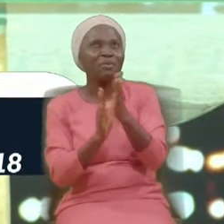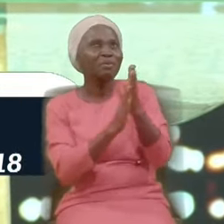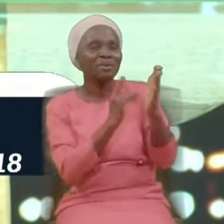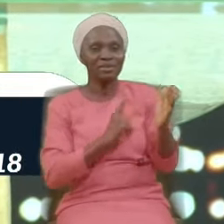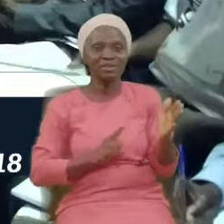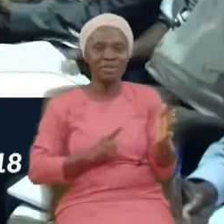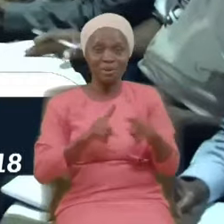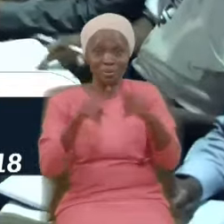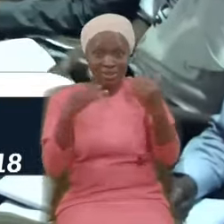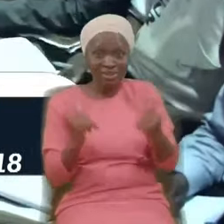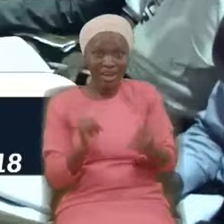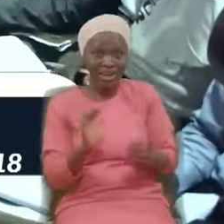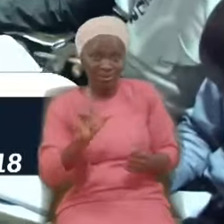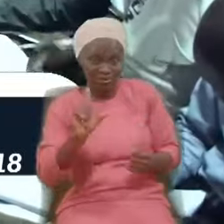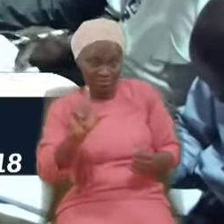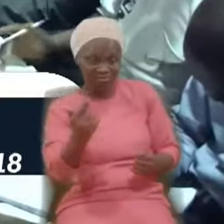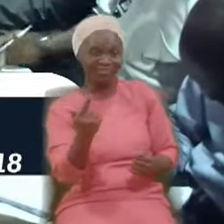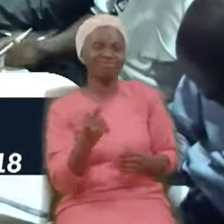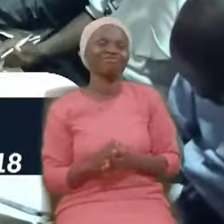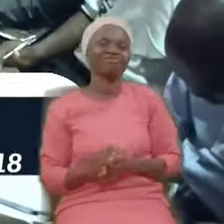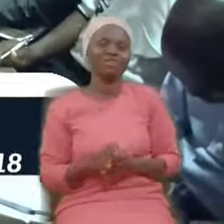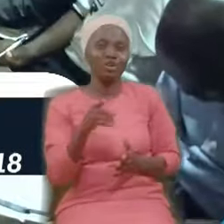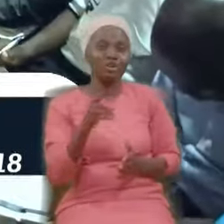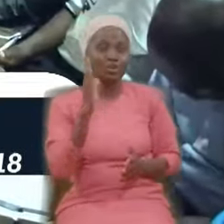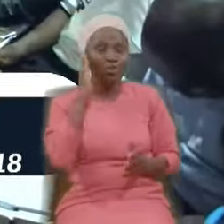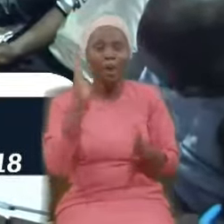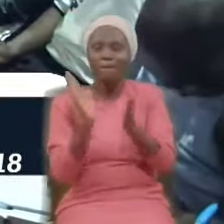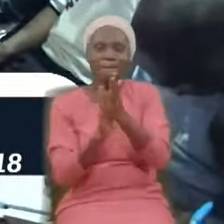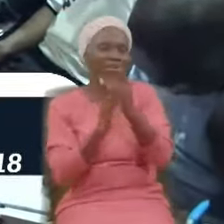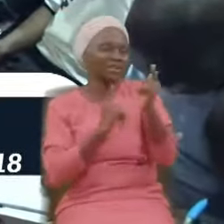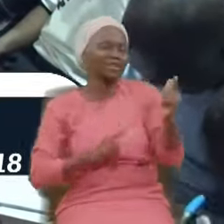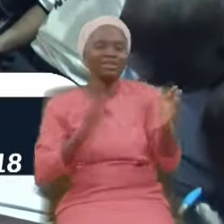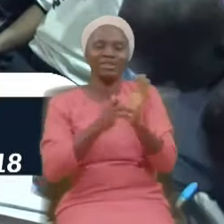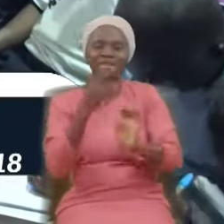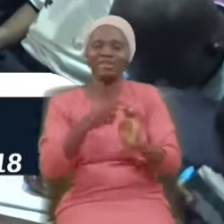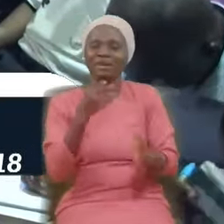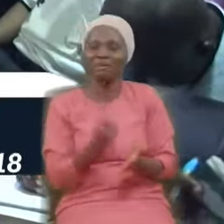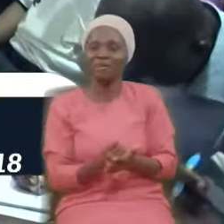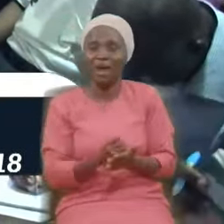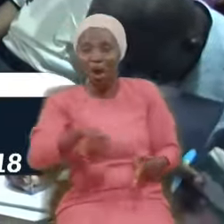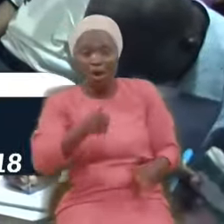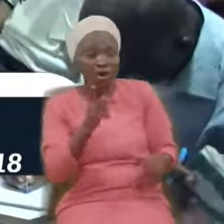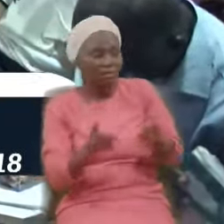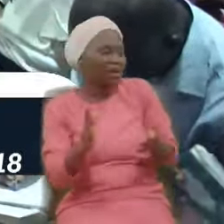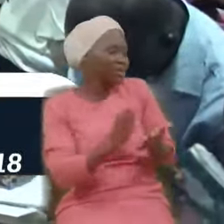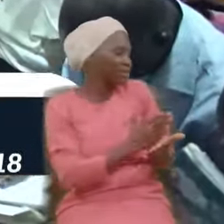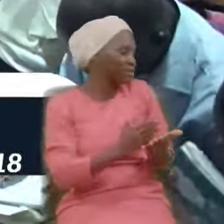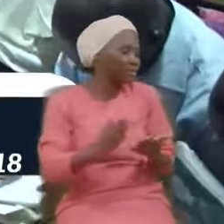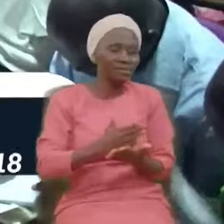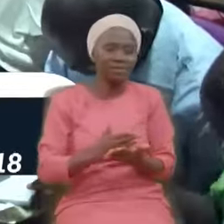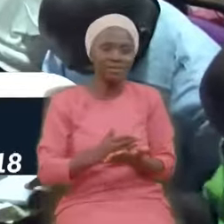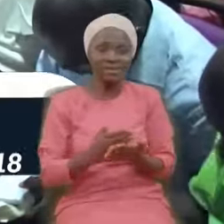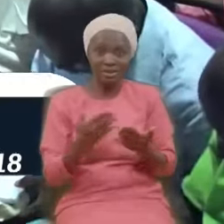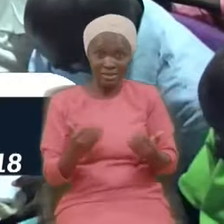turn, you'll praise the Lord, others have been singing, it's now your turn, you will